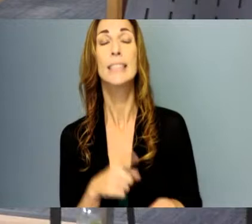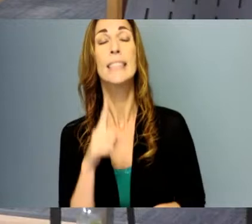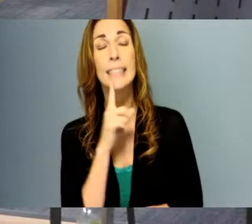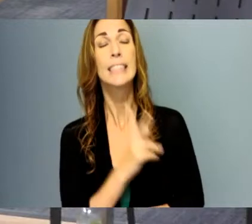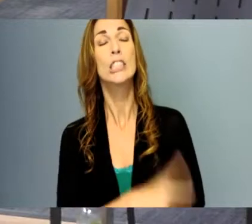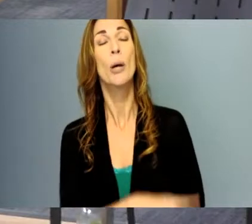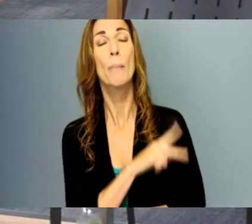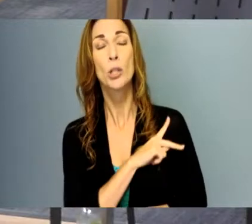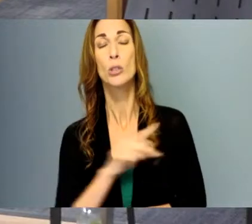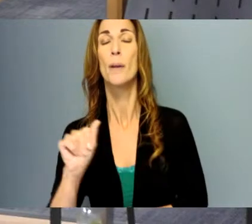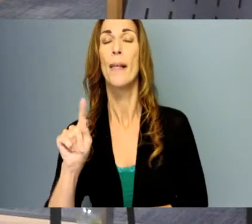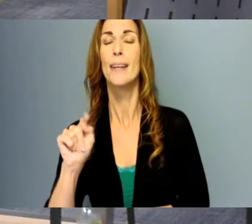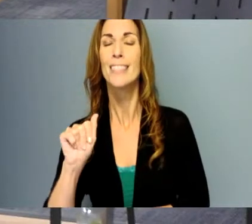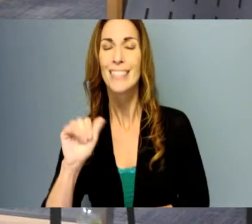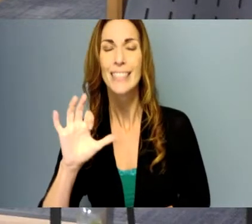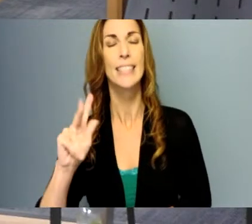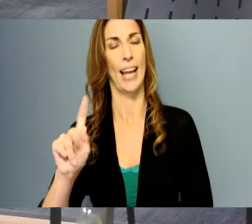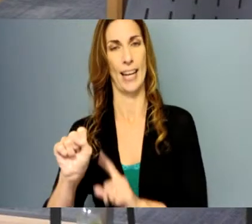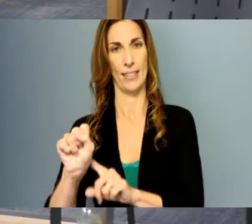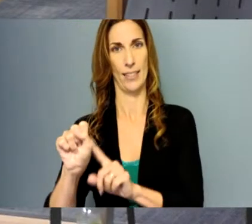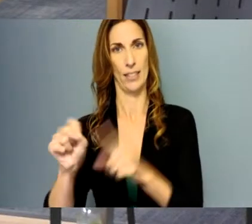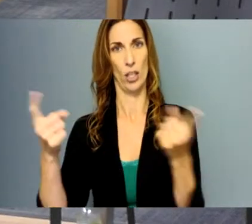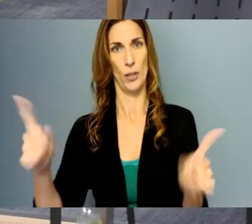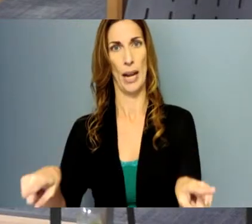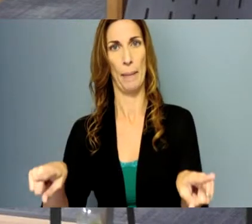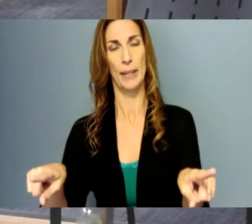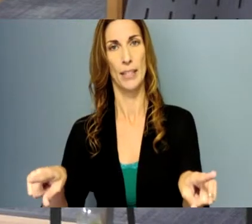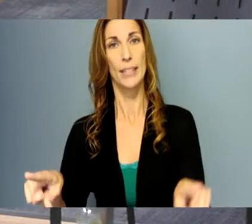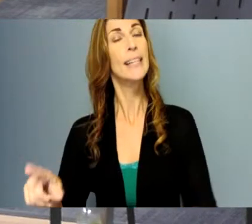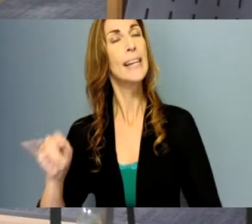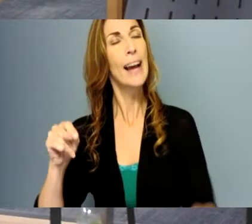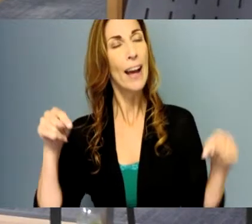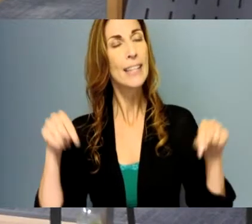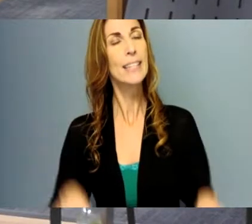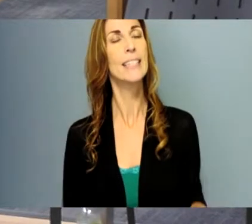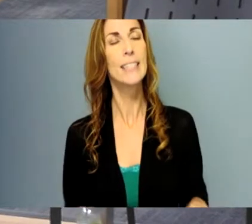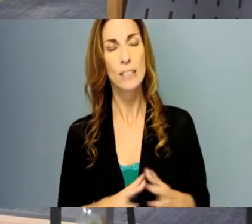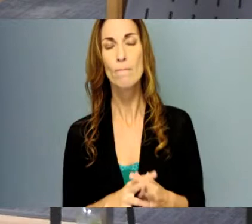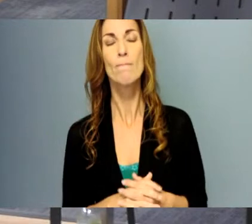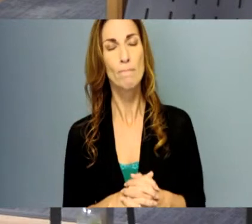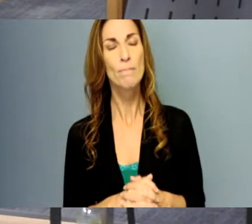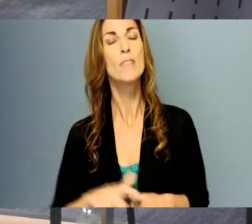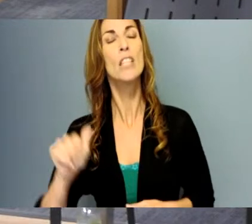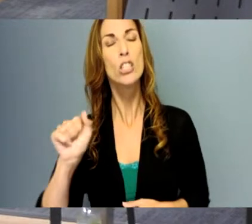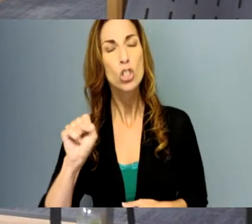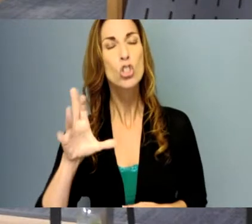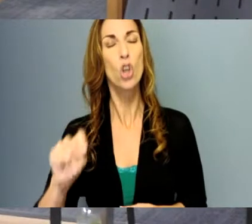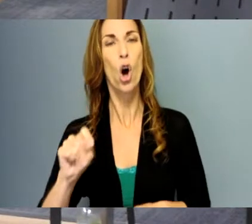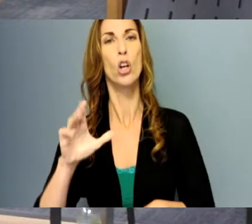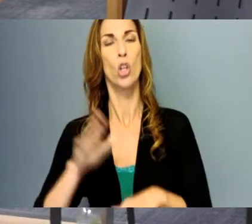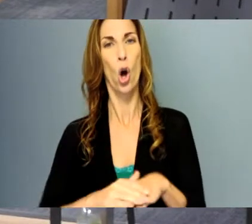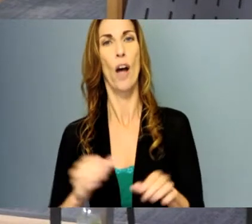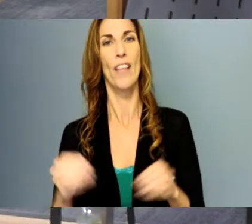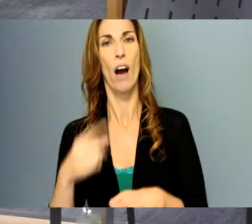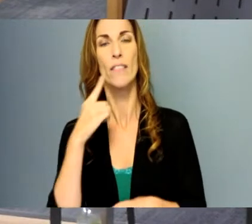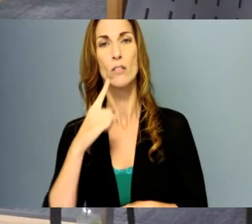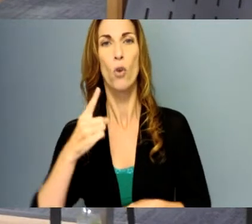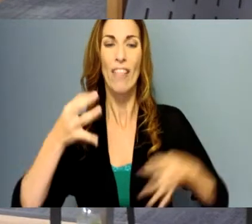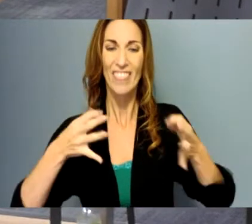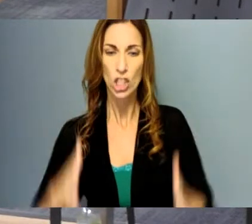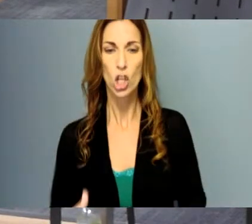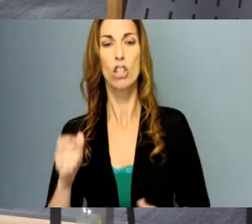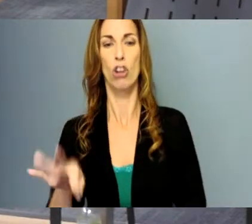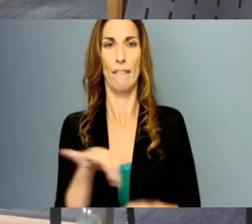personal attacks. And it's an assault on the office of Judge of